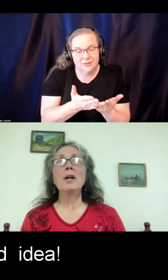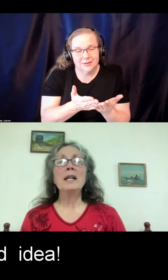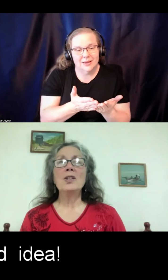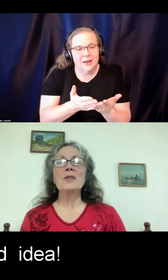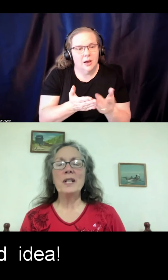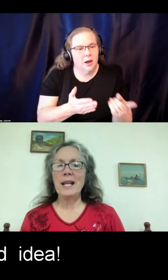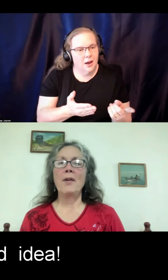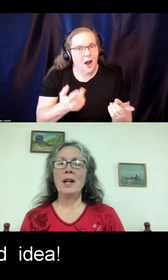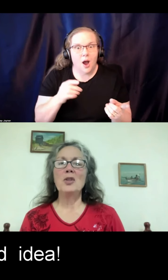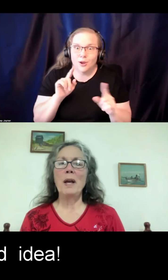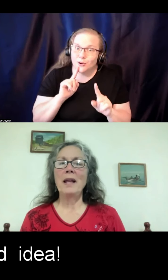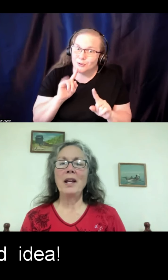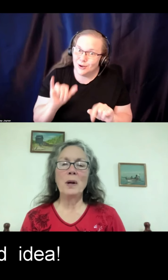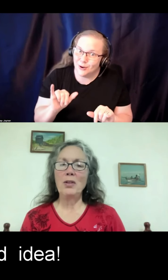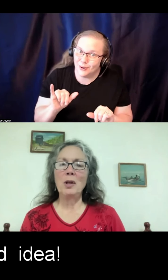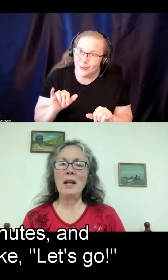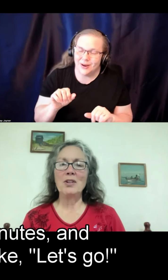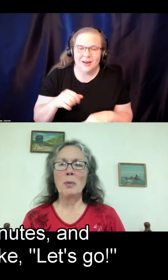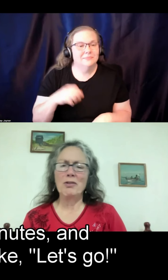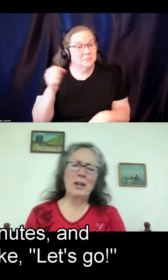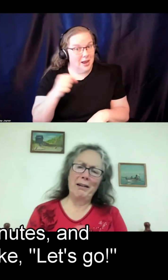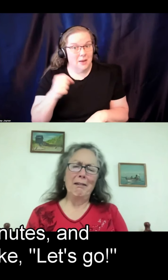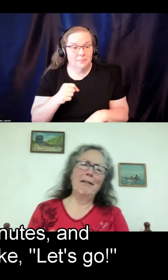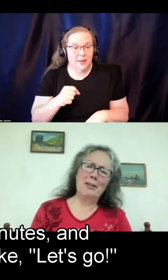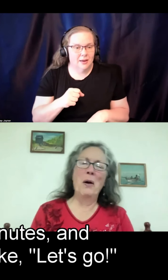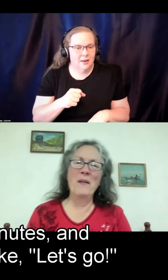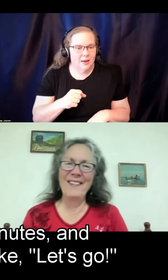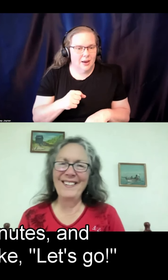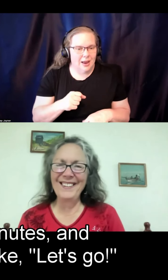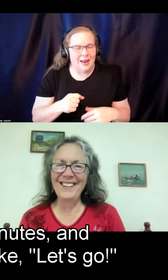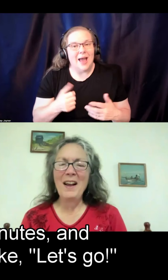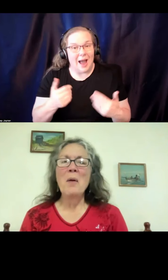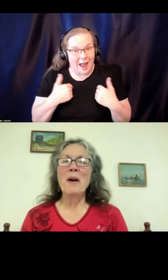some people what a just great idea. spend like 20, 30 minutes, and their parents are like, let's